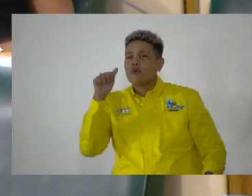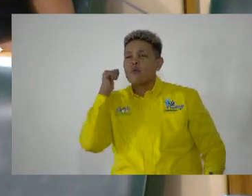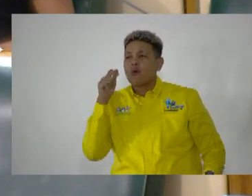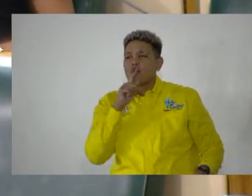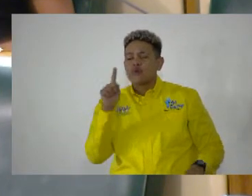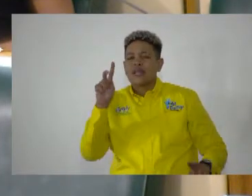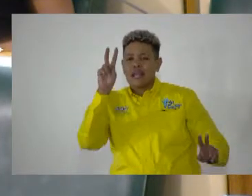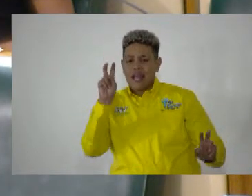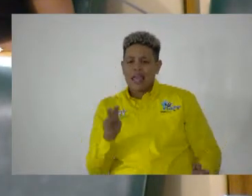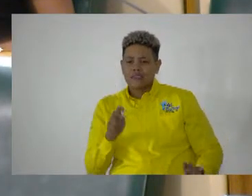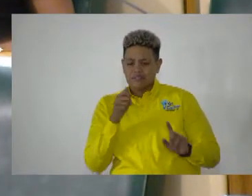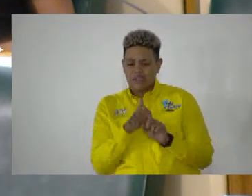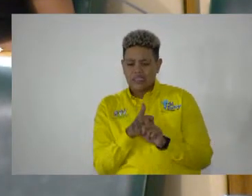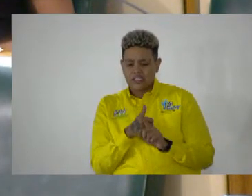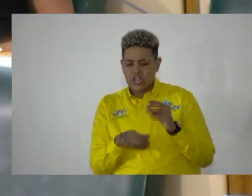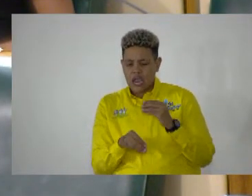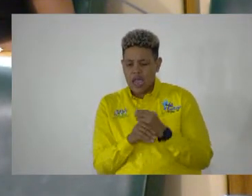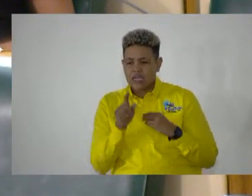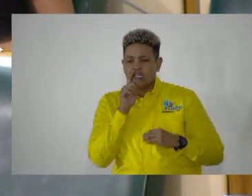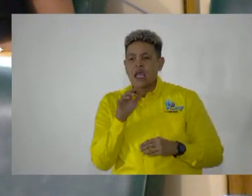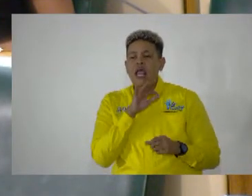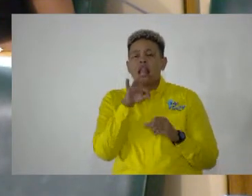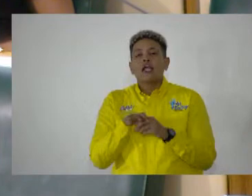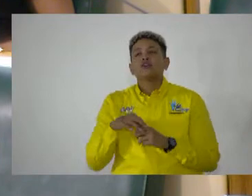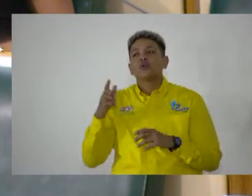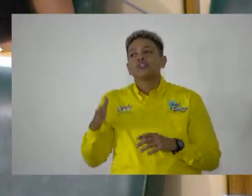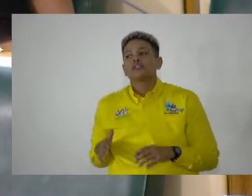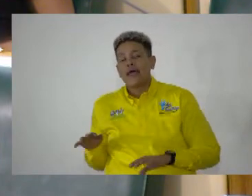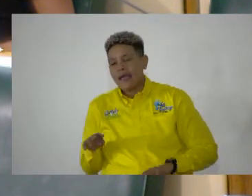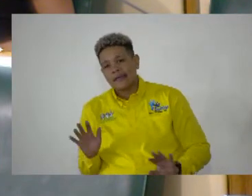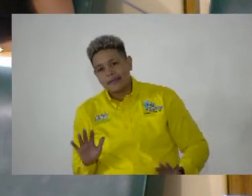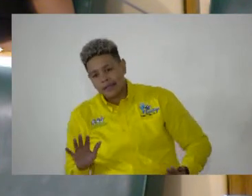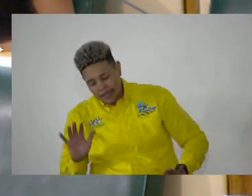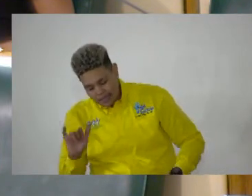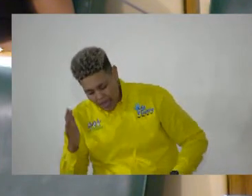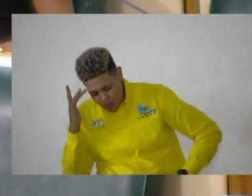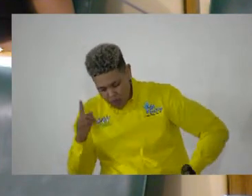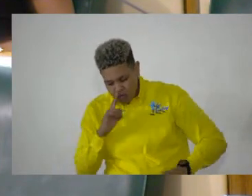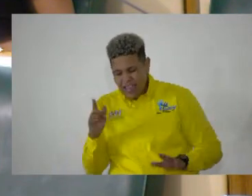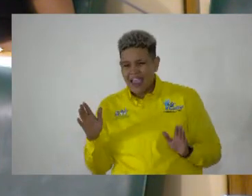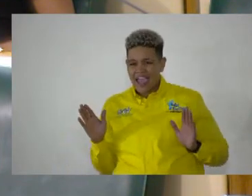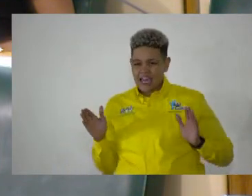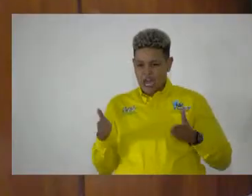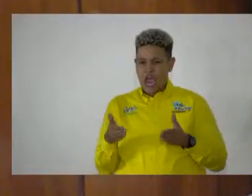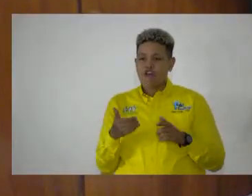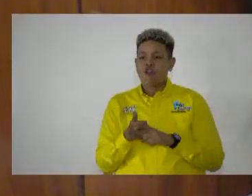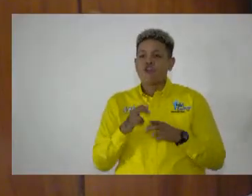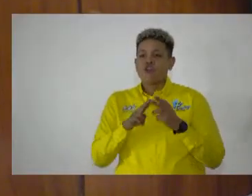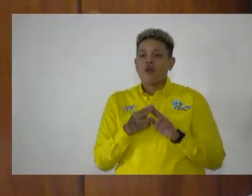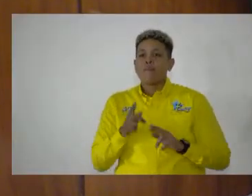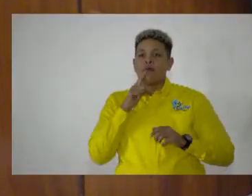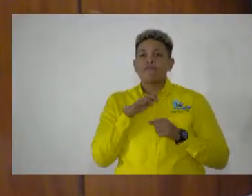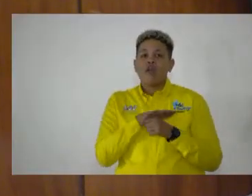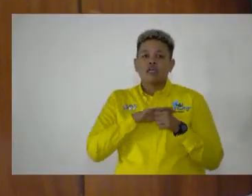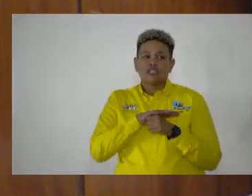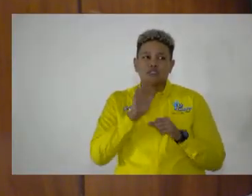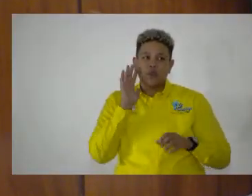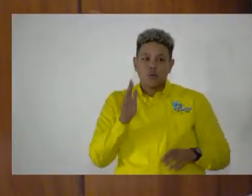the classification on the electoral side of things, because that would be a very narrow number of